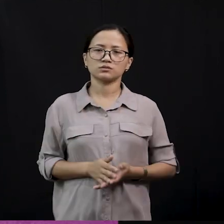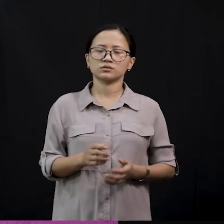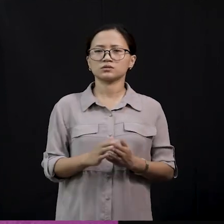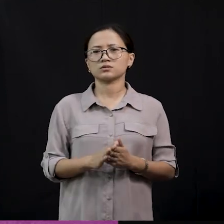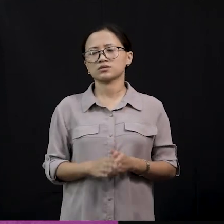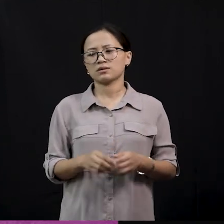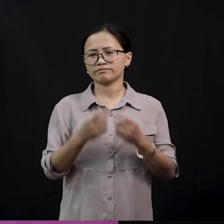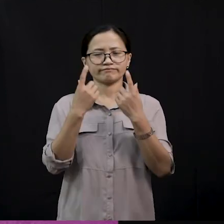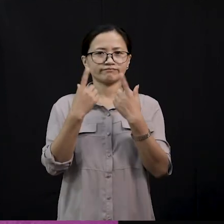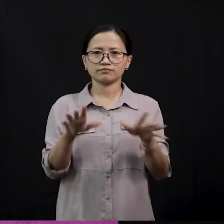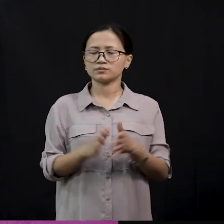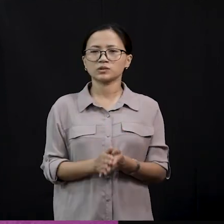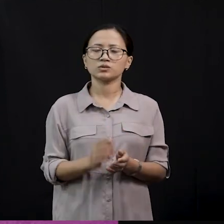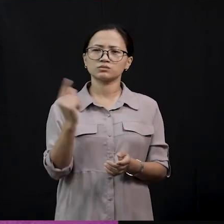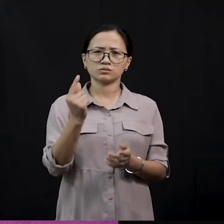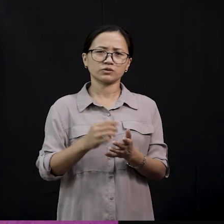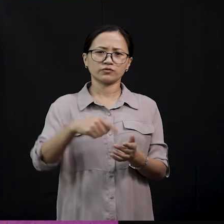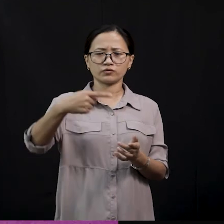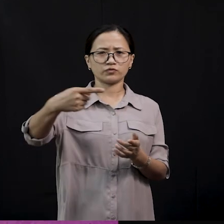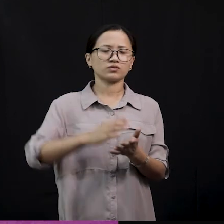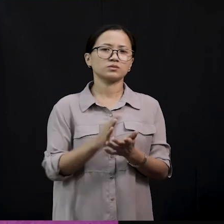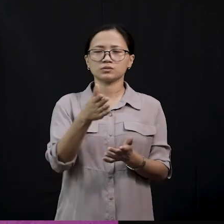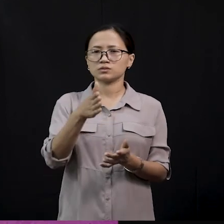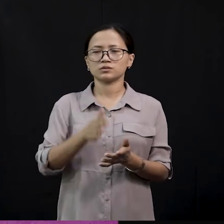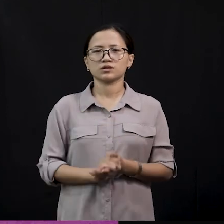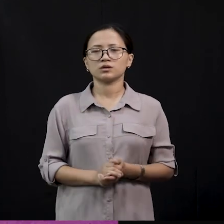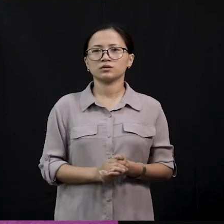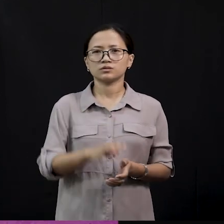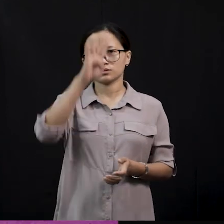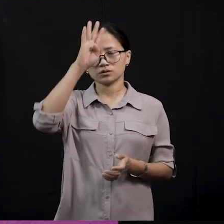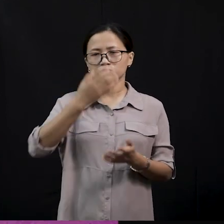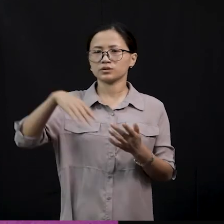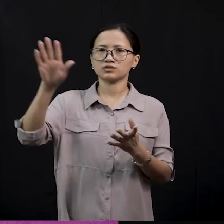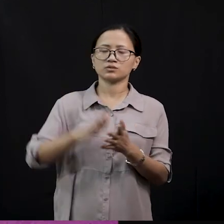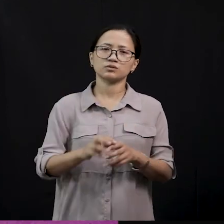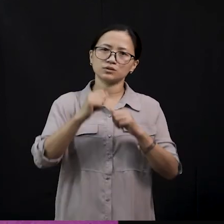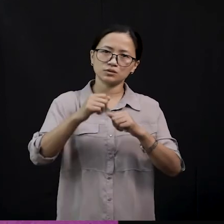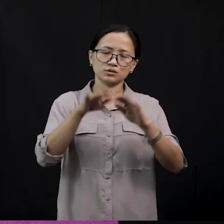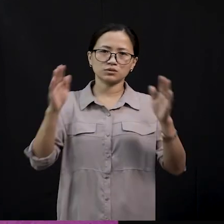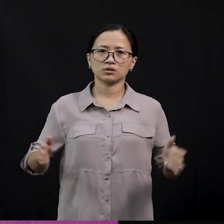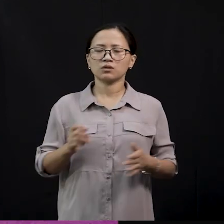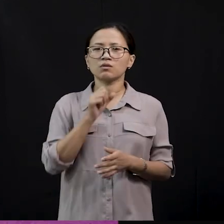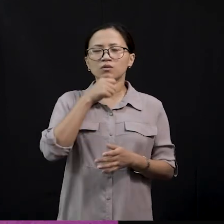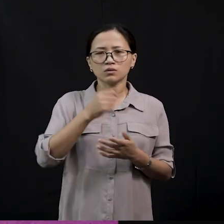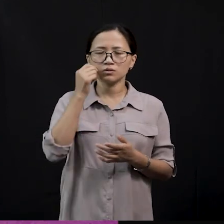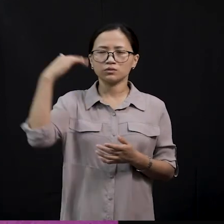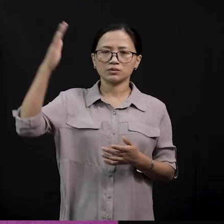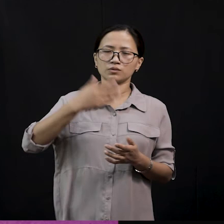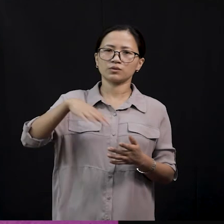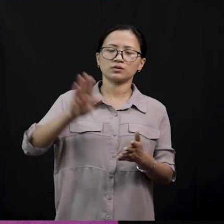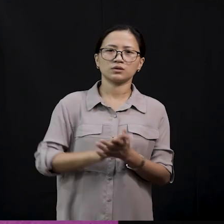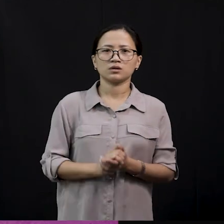not lasting. Remember, the king went away in his chariot, the old man went away, the lady,